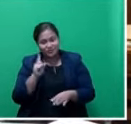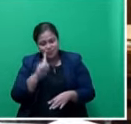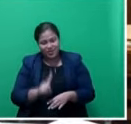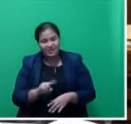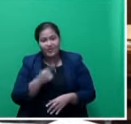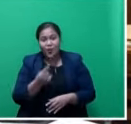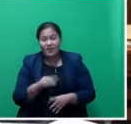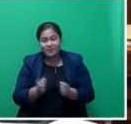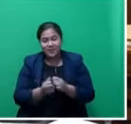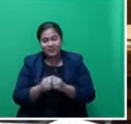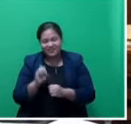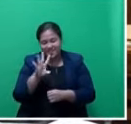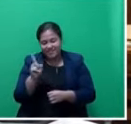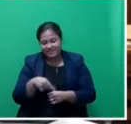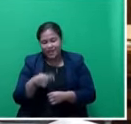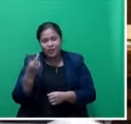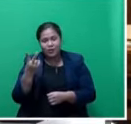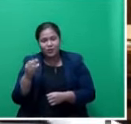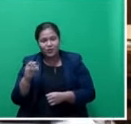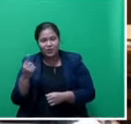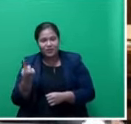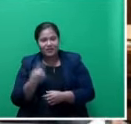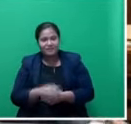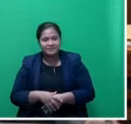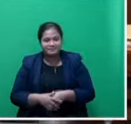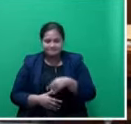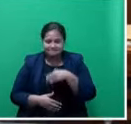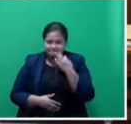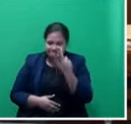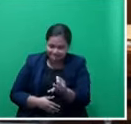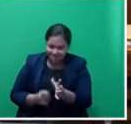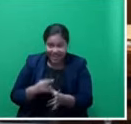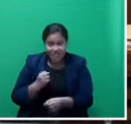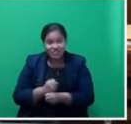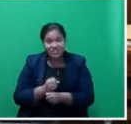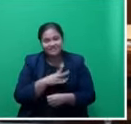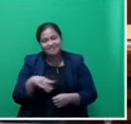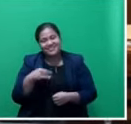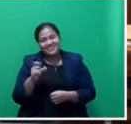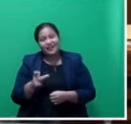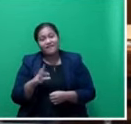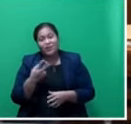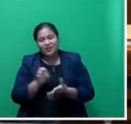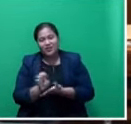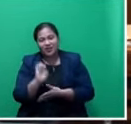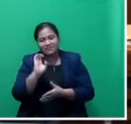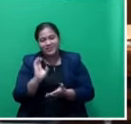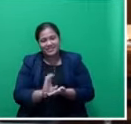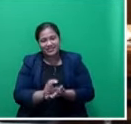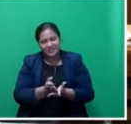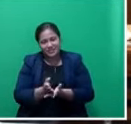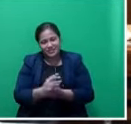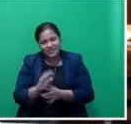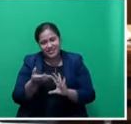of 2021, directed at the Honorable Attorney General and Minister of Economy, Civil Service and